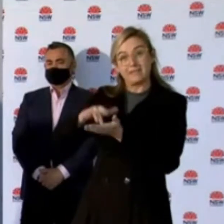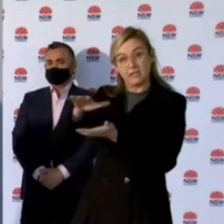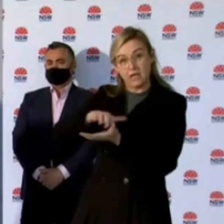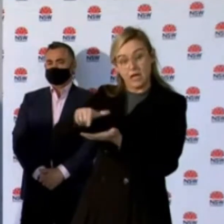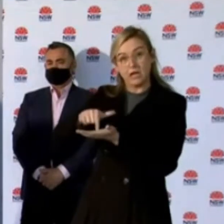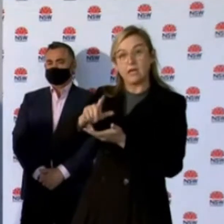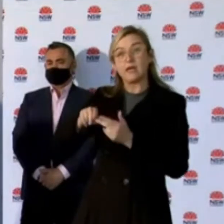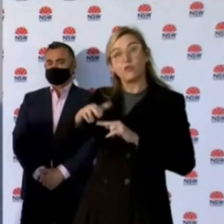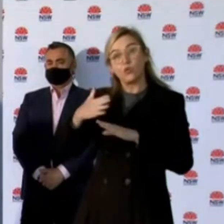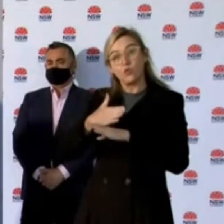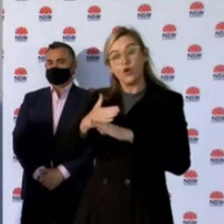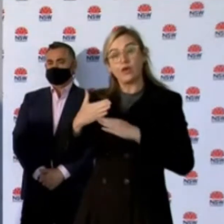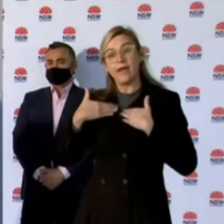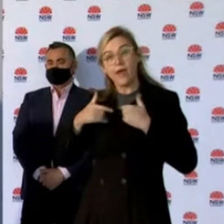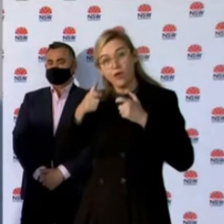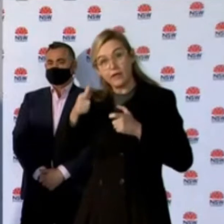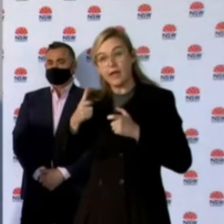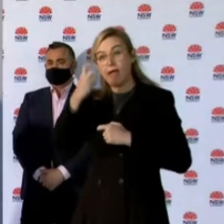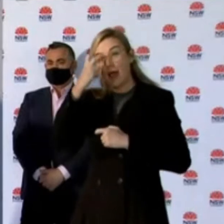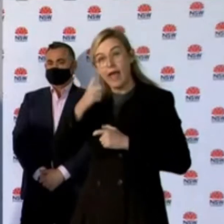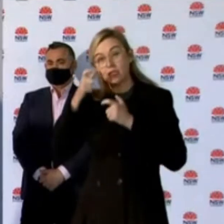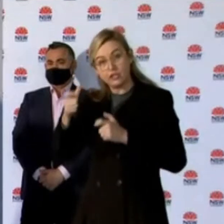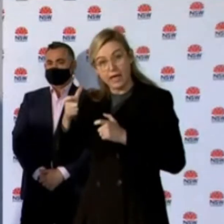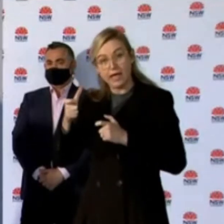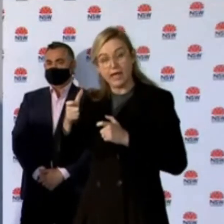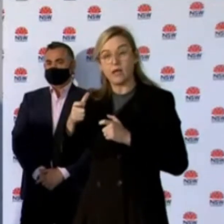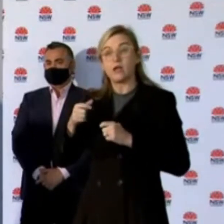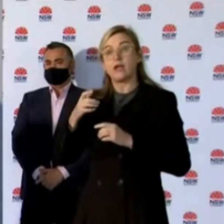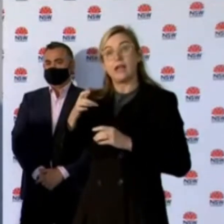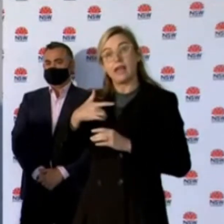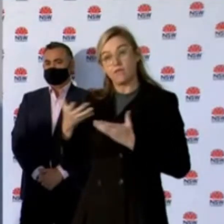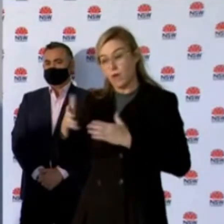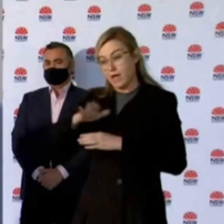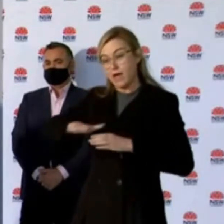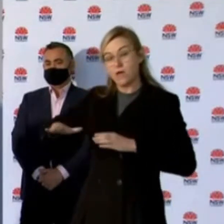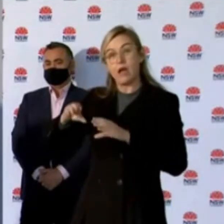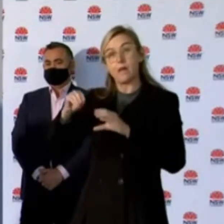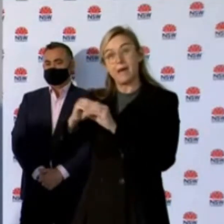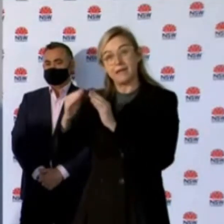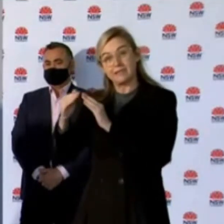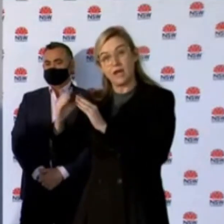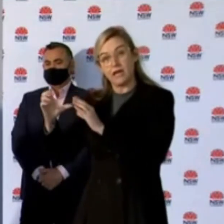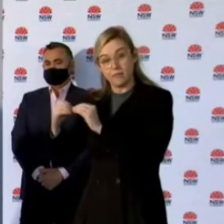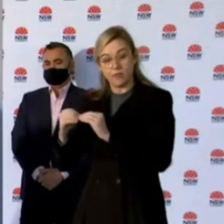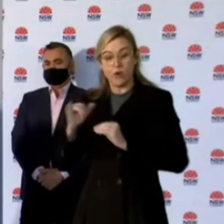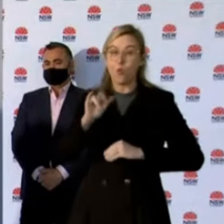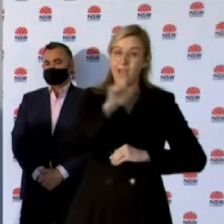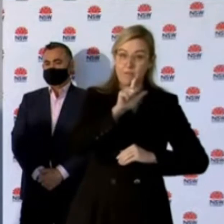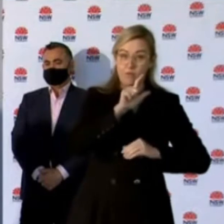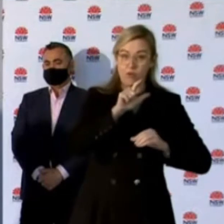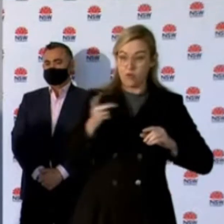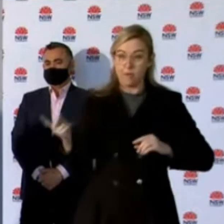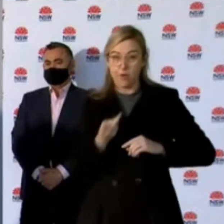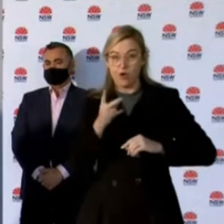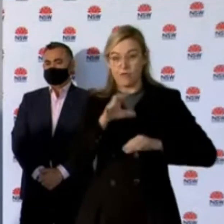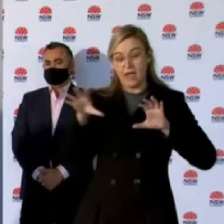in Canterbury, Bankstown or in Liverpool Council, by Wednesday, please get your first test. It can